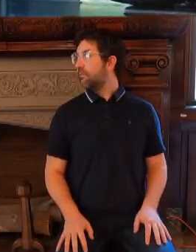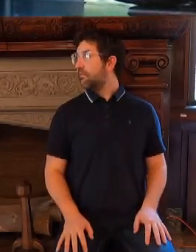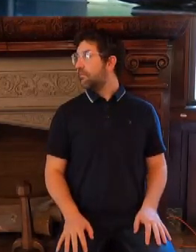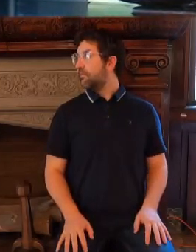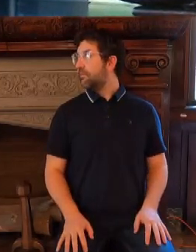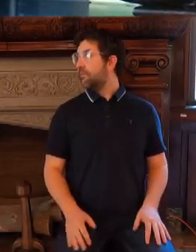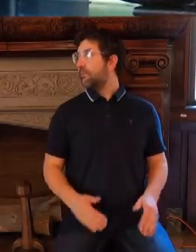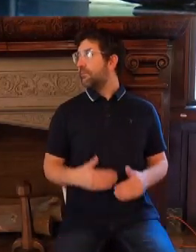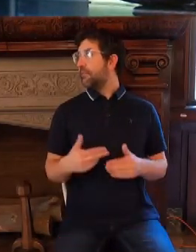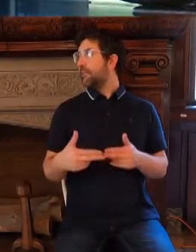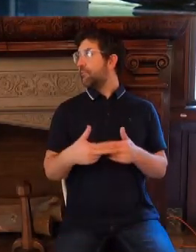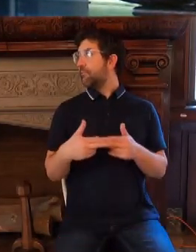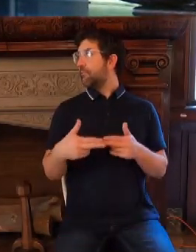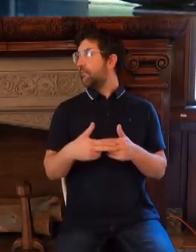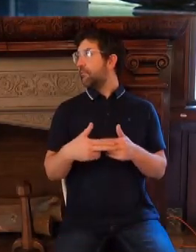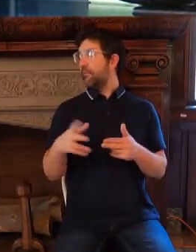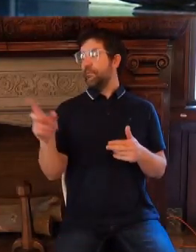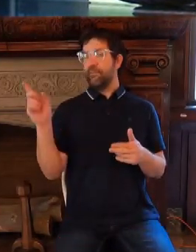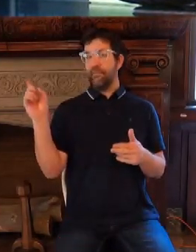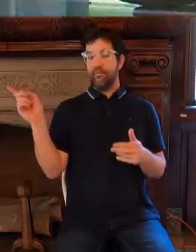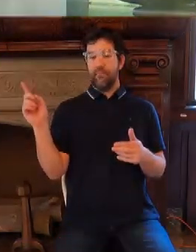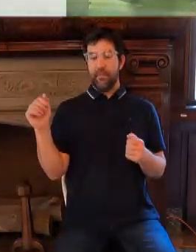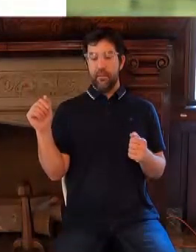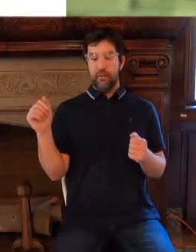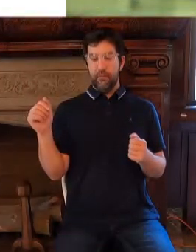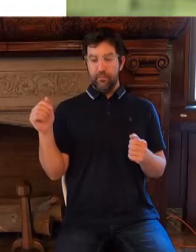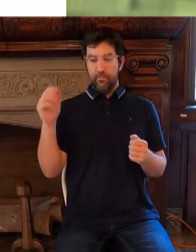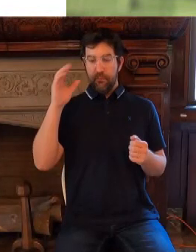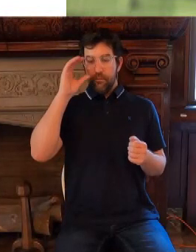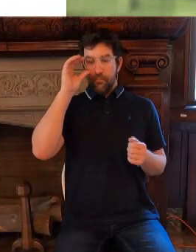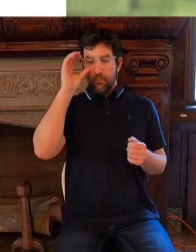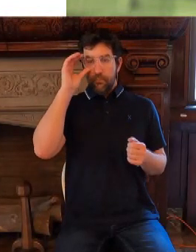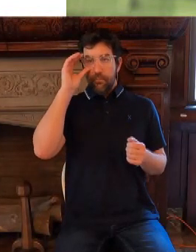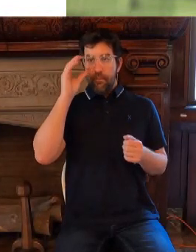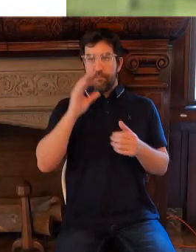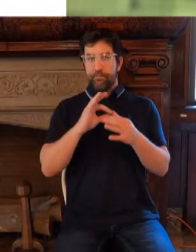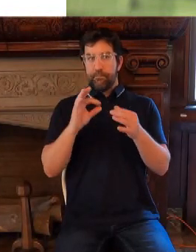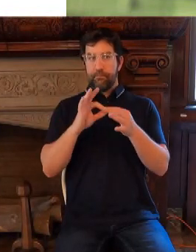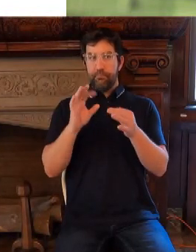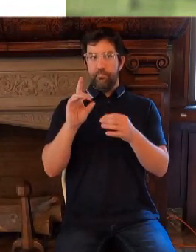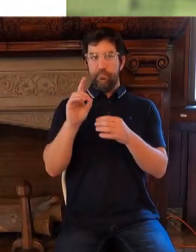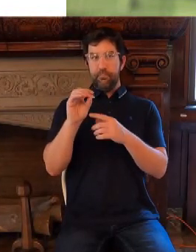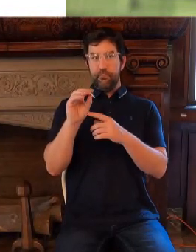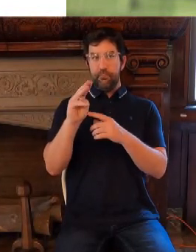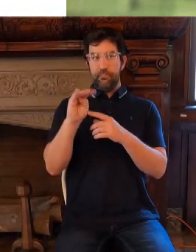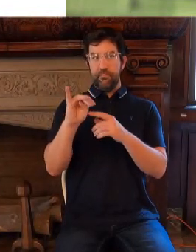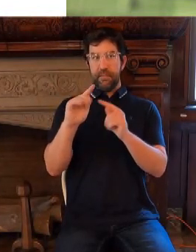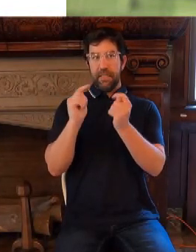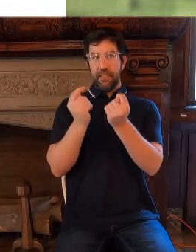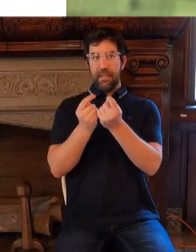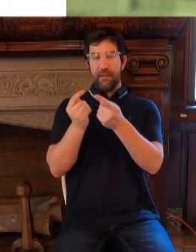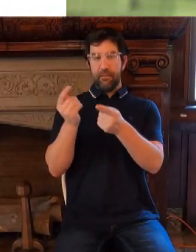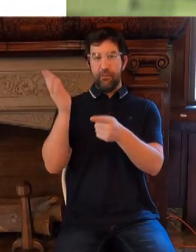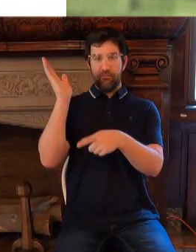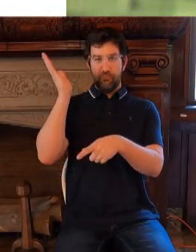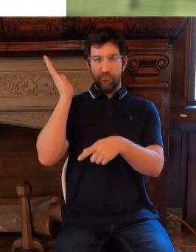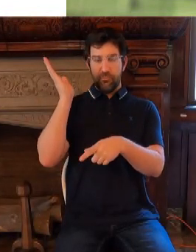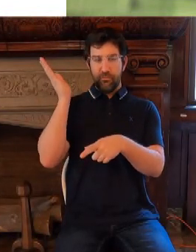Next slide, please. Okay, so like I said, our DOMI team is gonna run